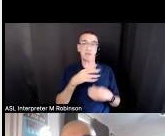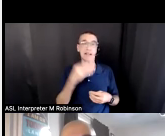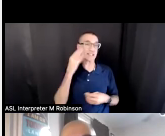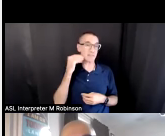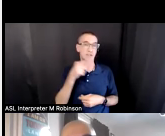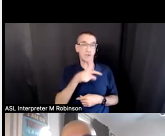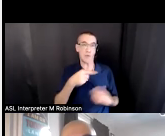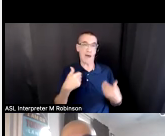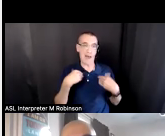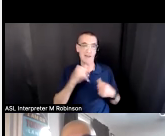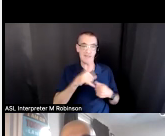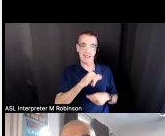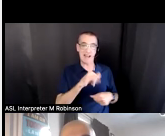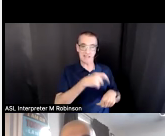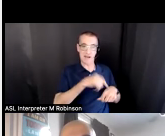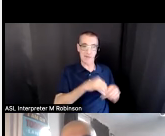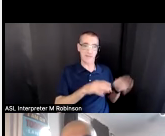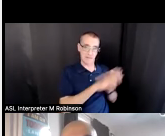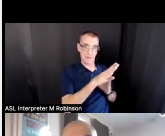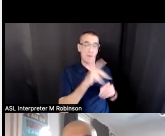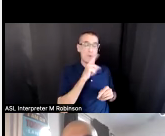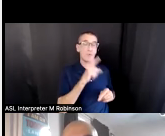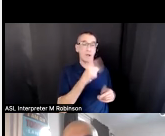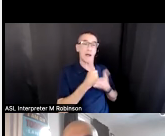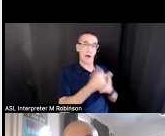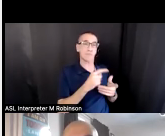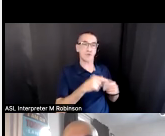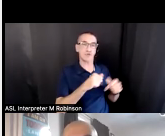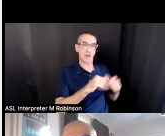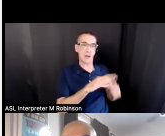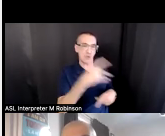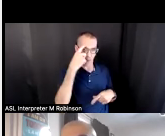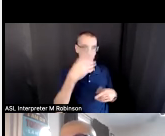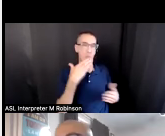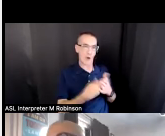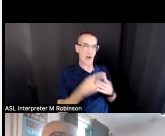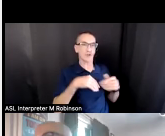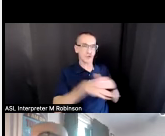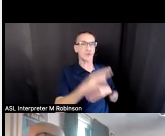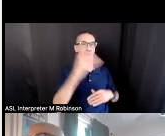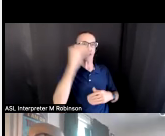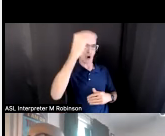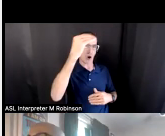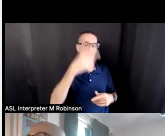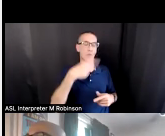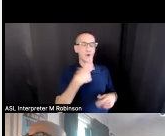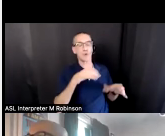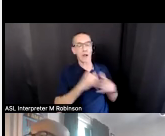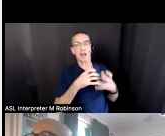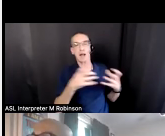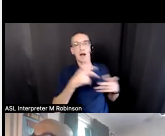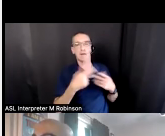you have in that phase of development are really helping to shape your brain well into adulthood. We're doing a lot of